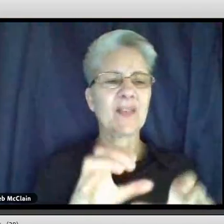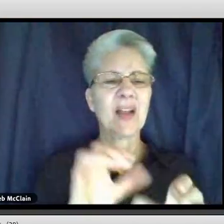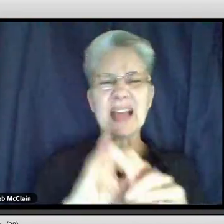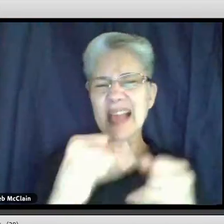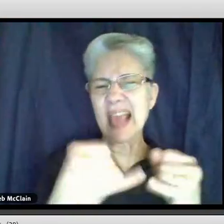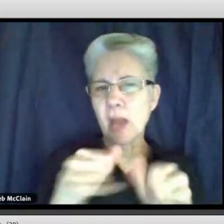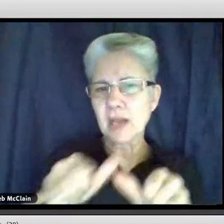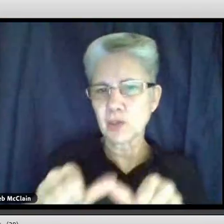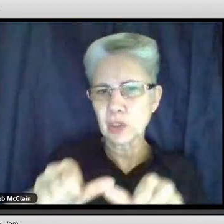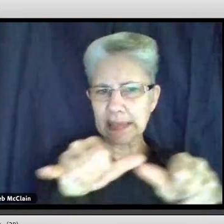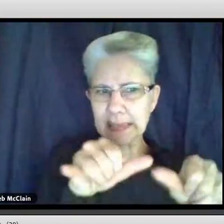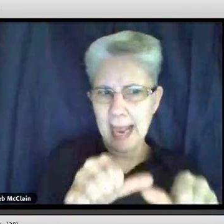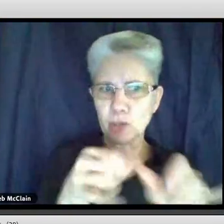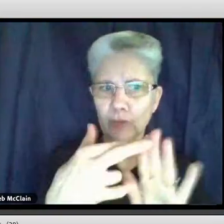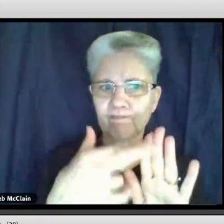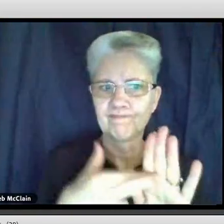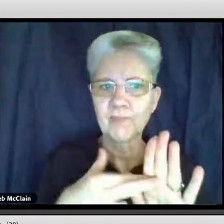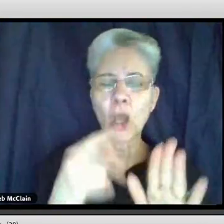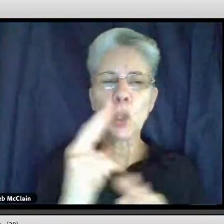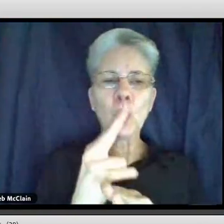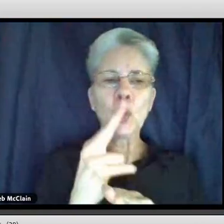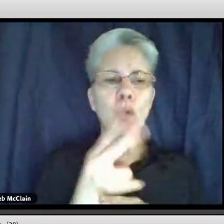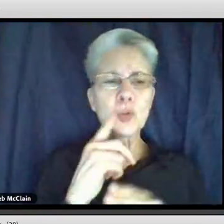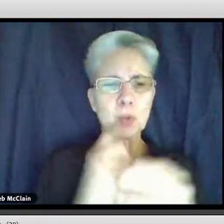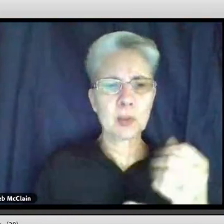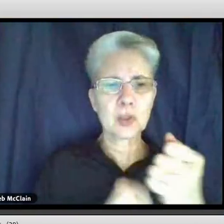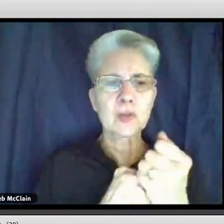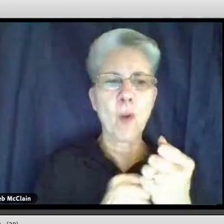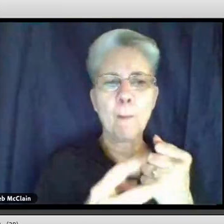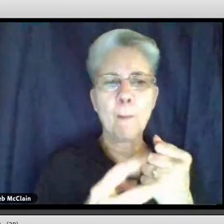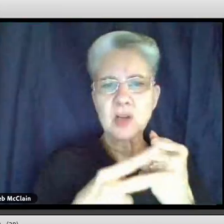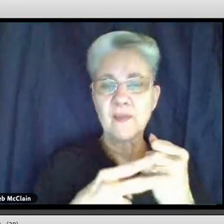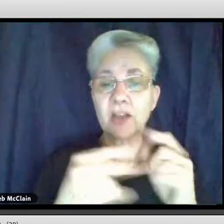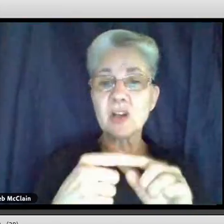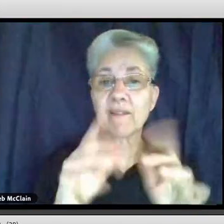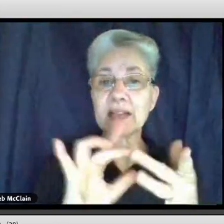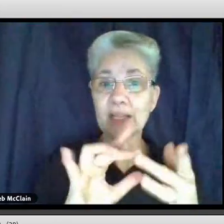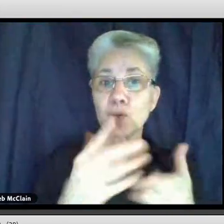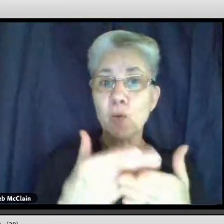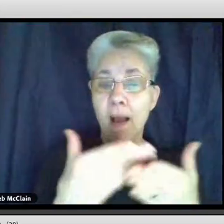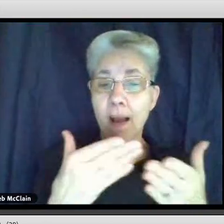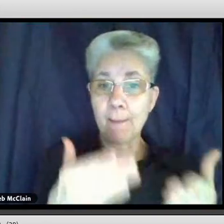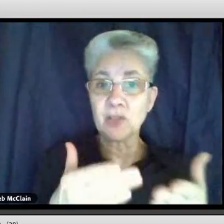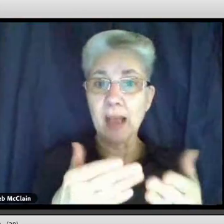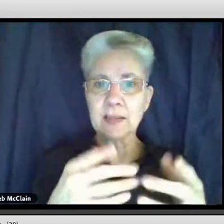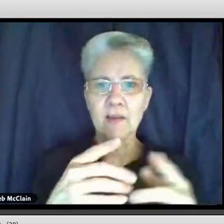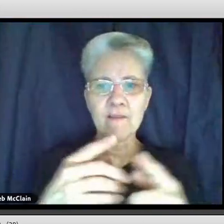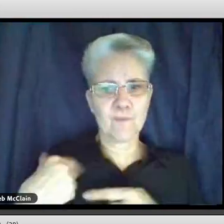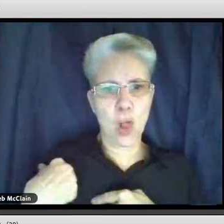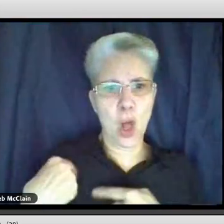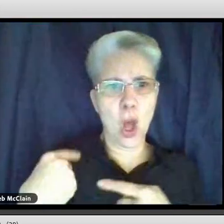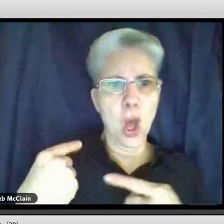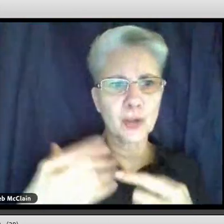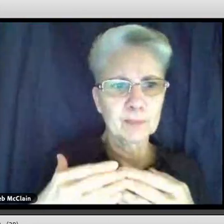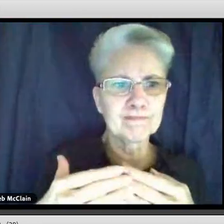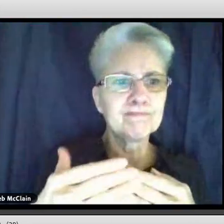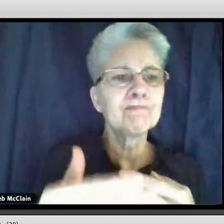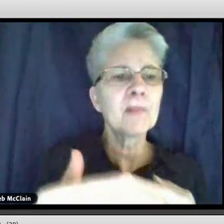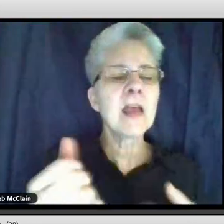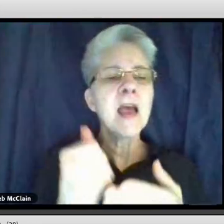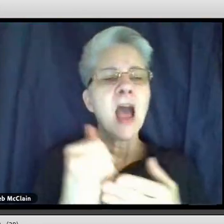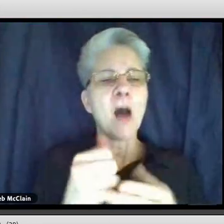for metadata that is used to support the preservation of digital objects long-term. It can be really helpful to